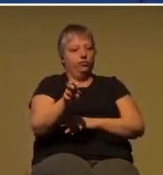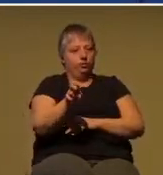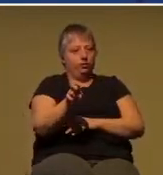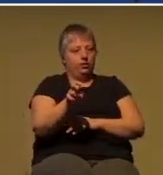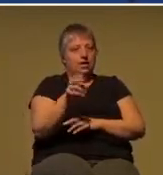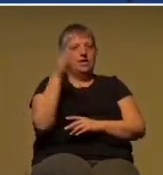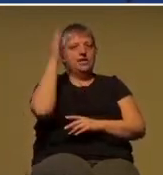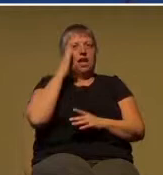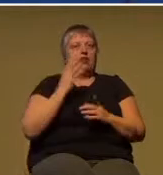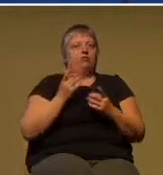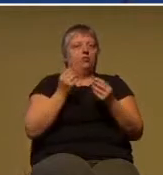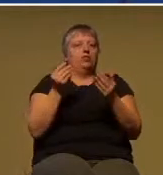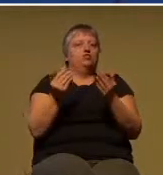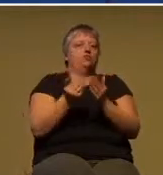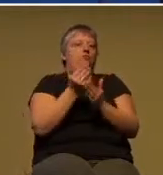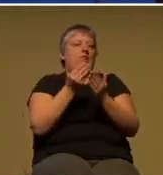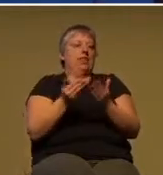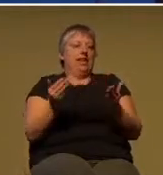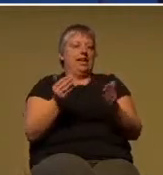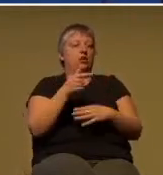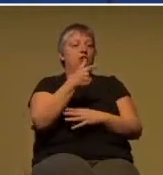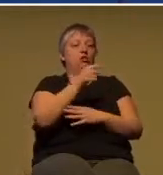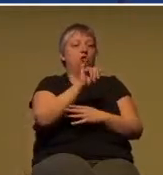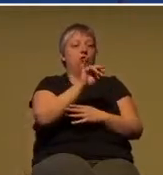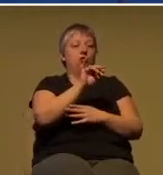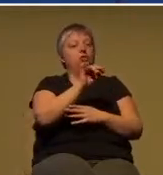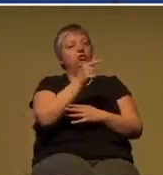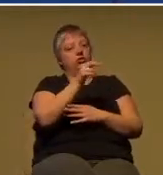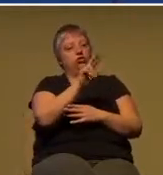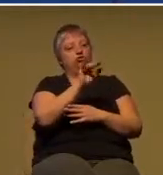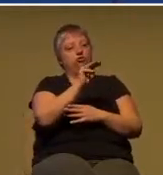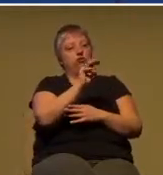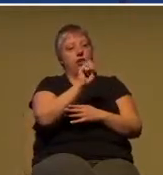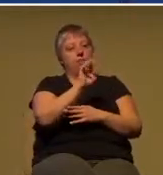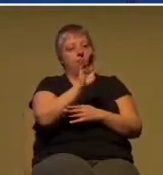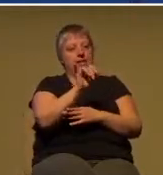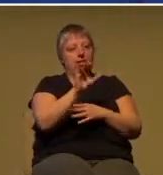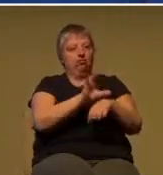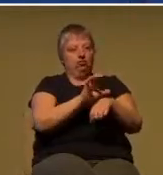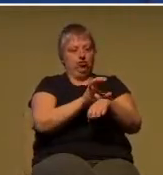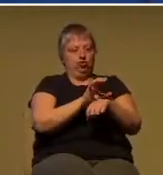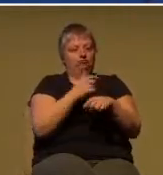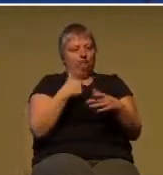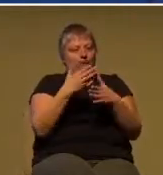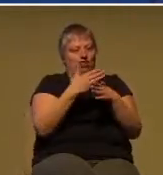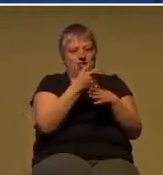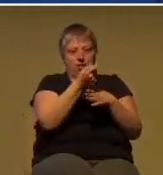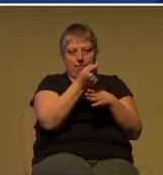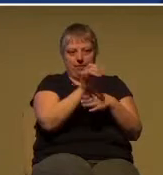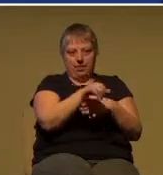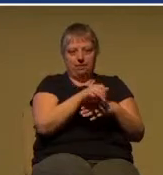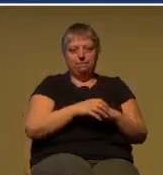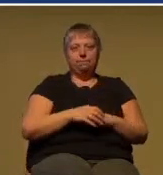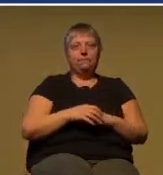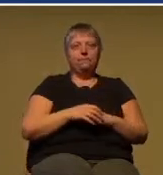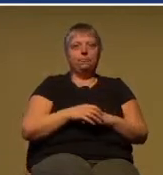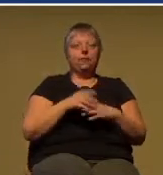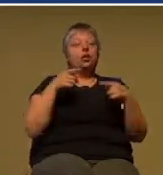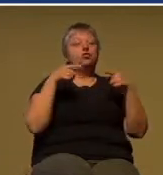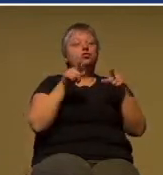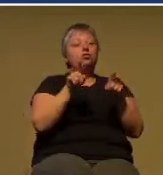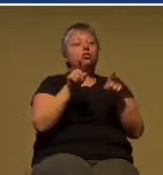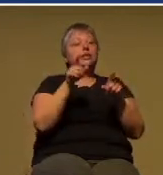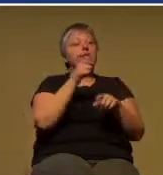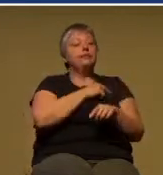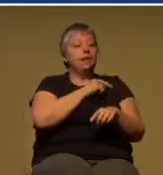new thing with Grimsby Church. I'm just going to share a little bit of that story. During the seminar, Steve and I share our own